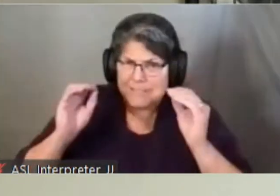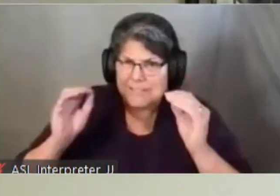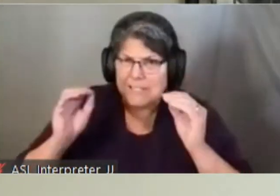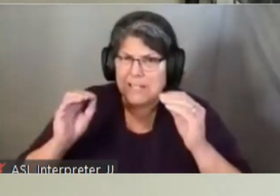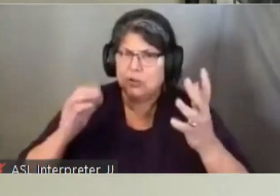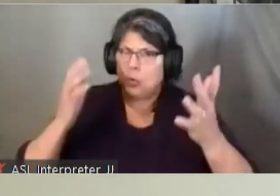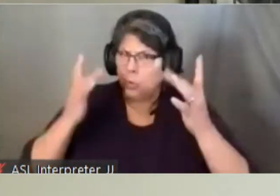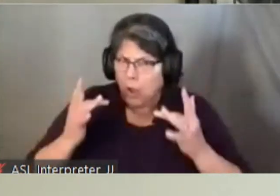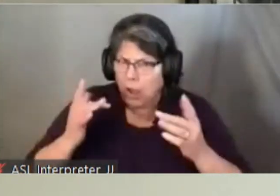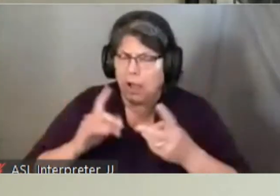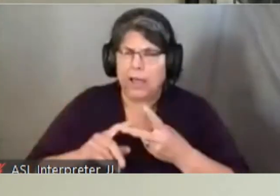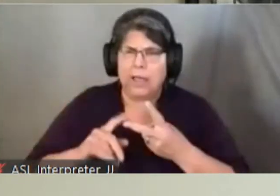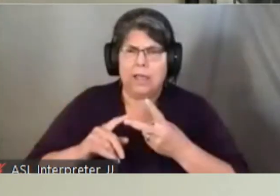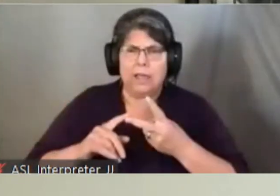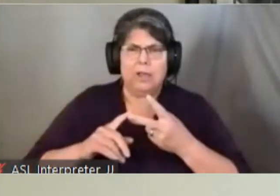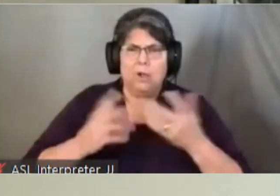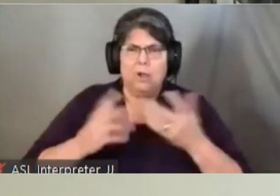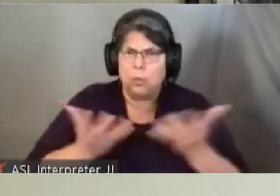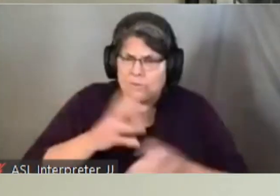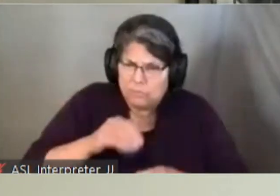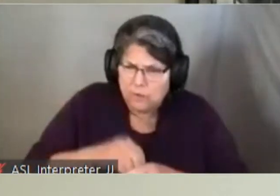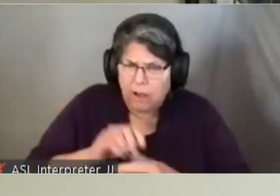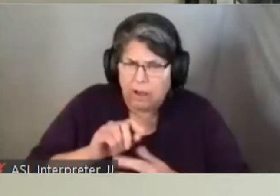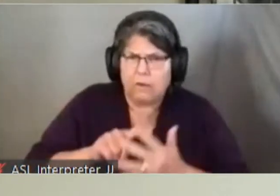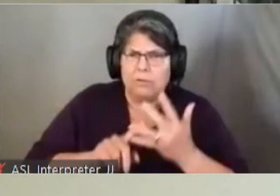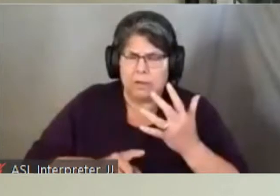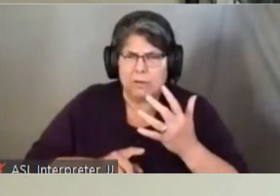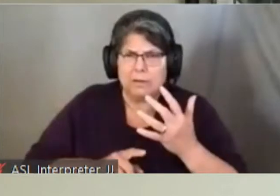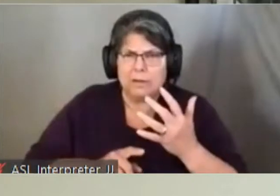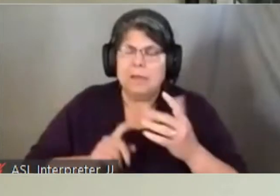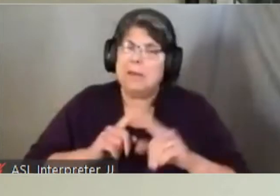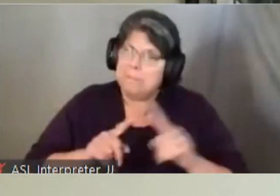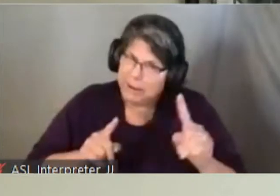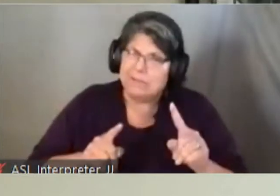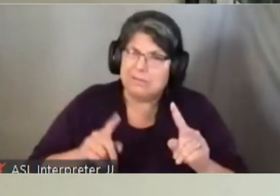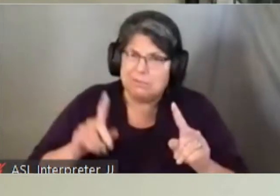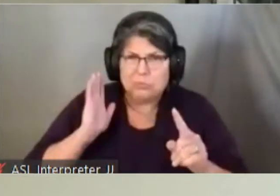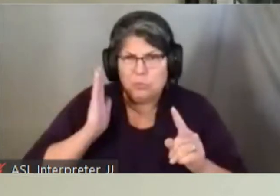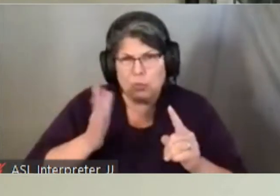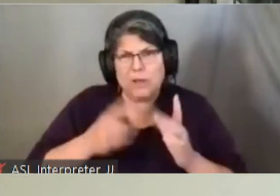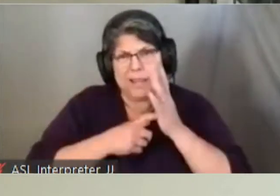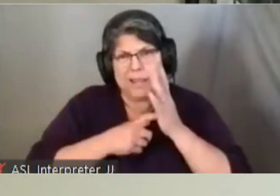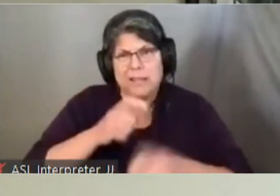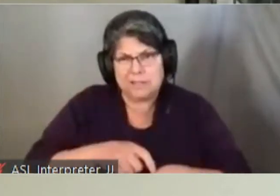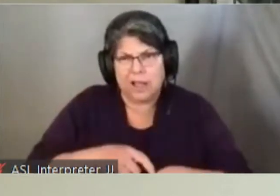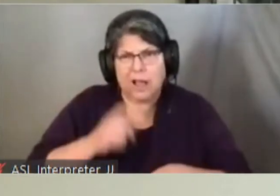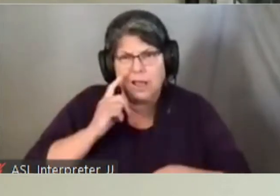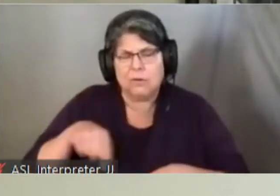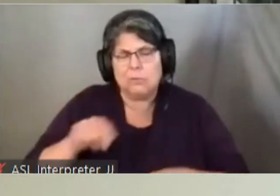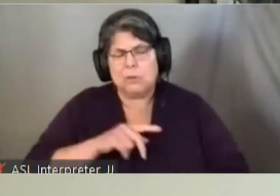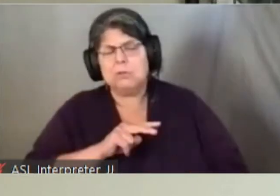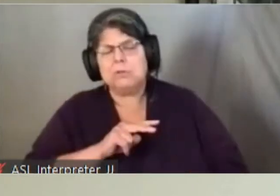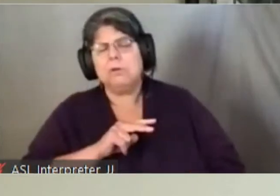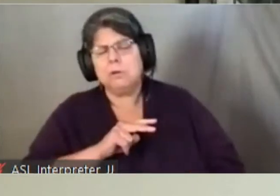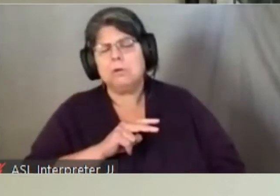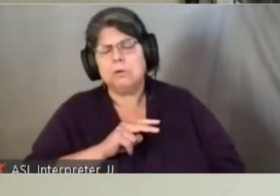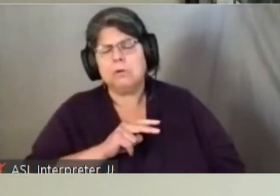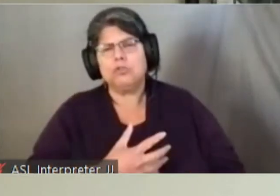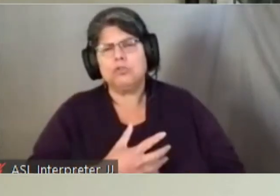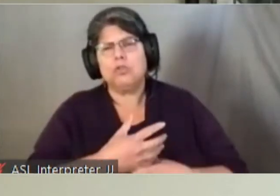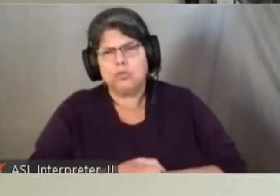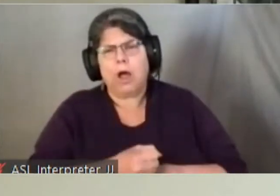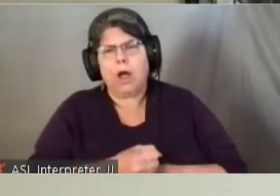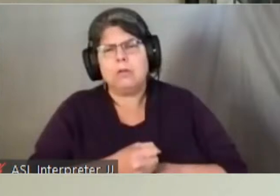from, education, but also there's going to be some time in developing that trust that this is an important thing that we're